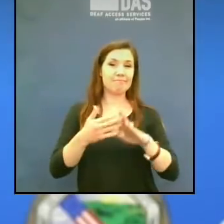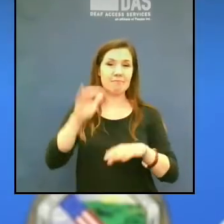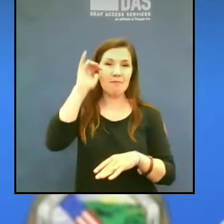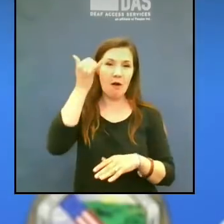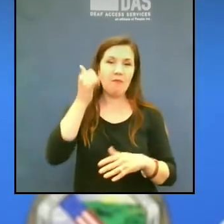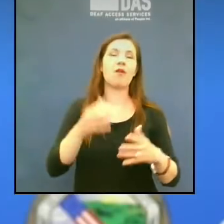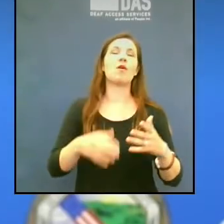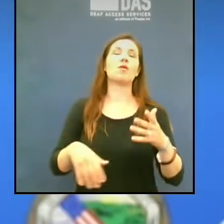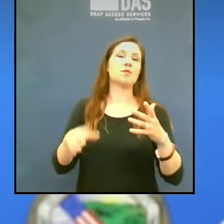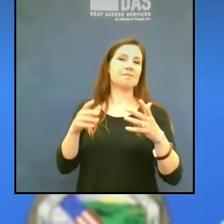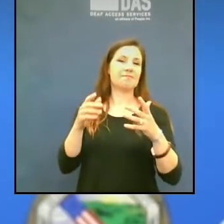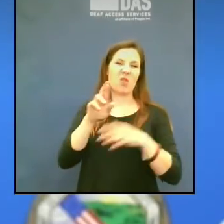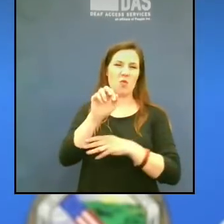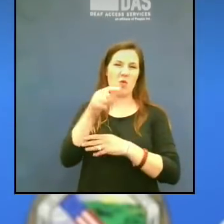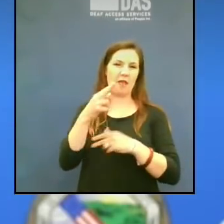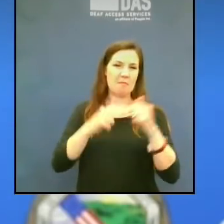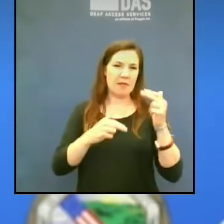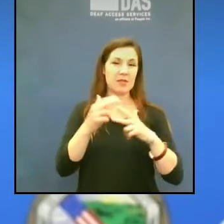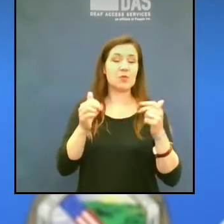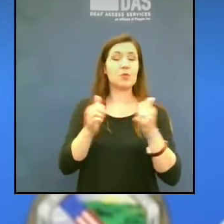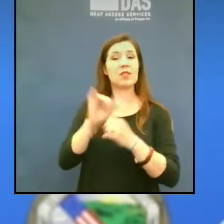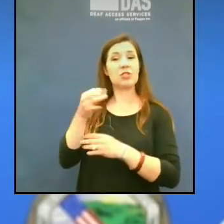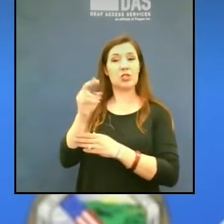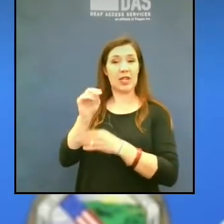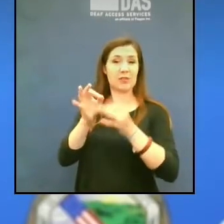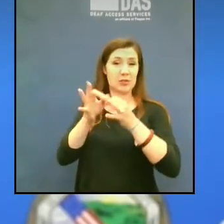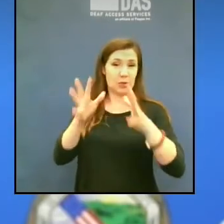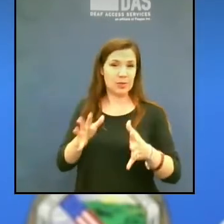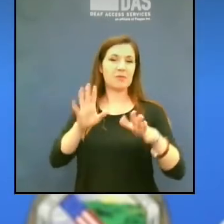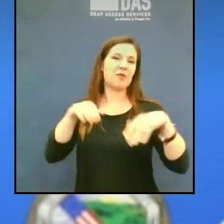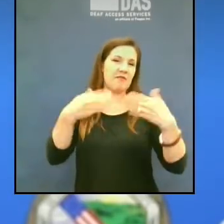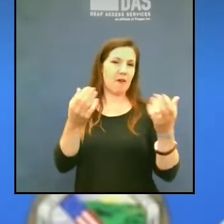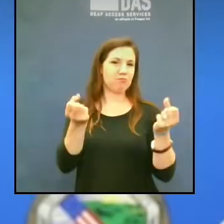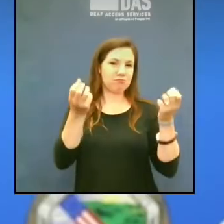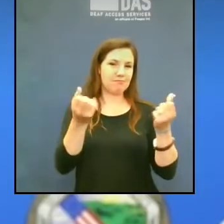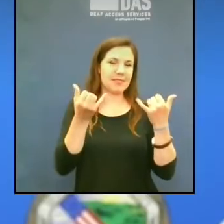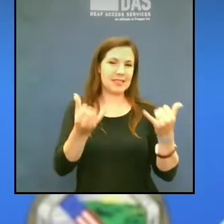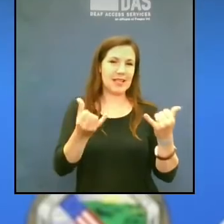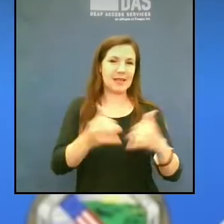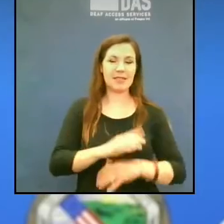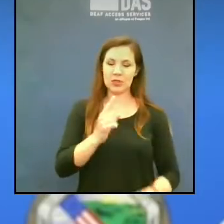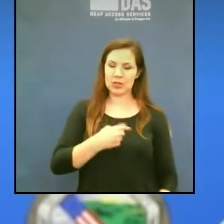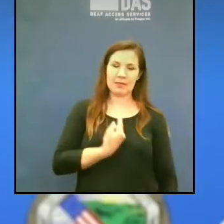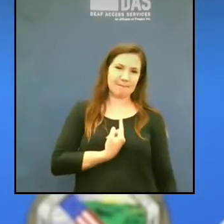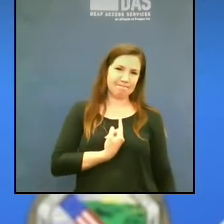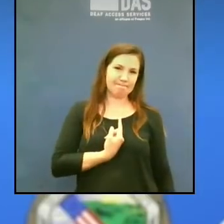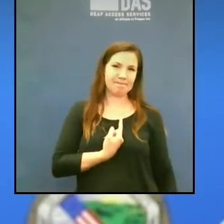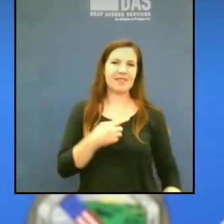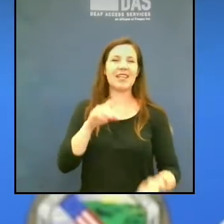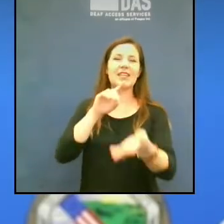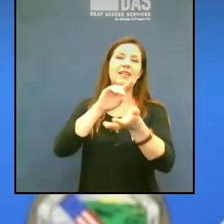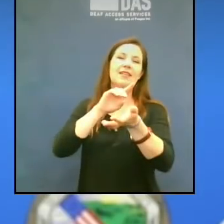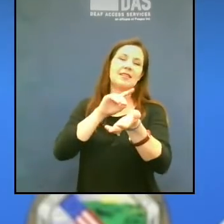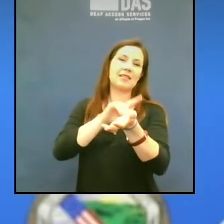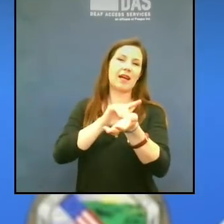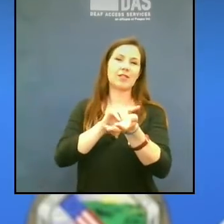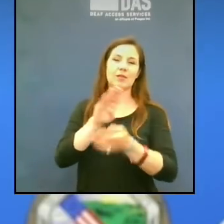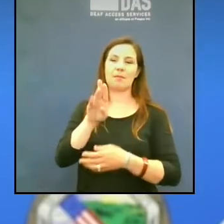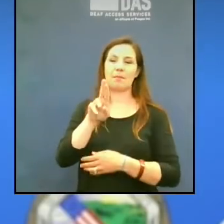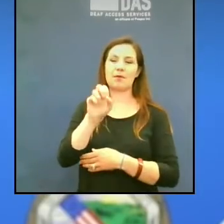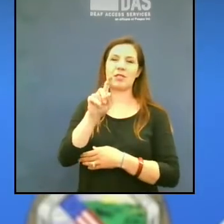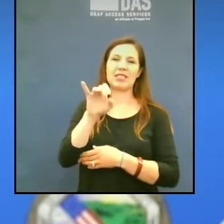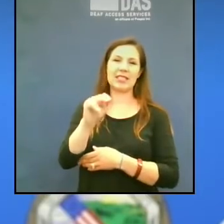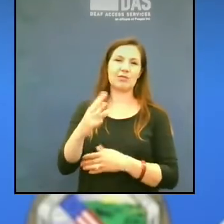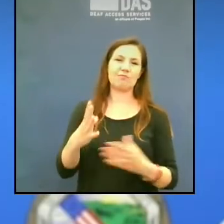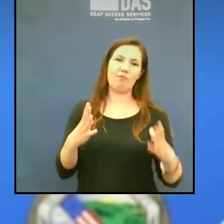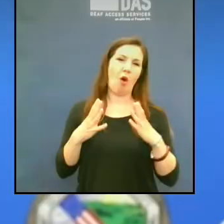joined by Jen from Deaf Access Services, who will be providing the American Sign Language for you today. It's just me. Dr. Burstein's always off on Wednesdays, so I